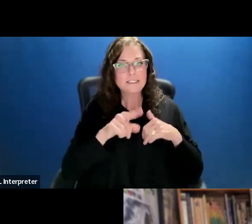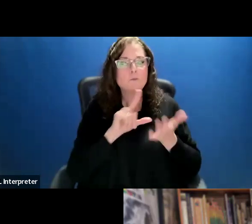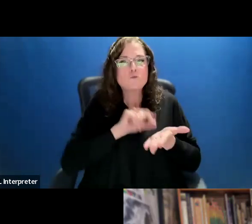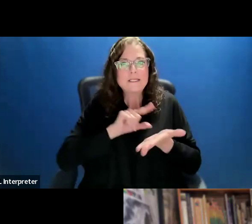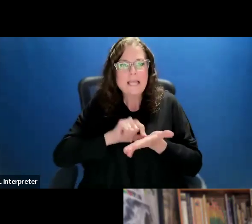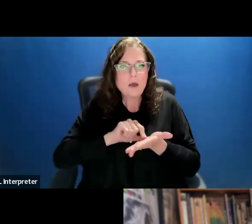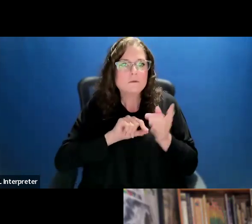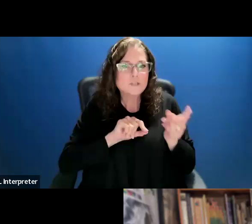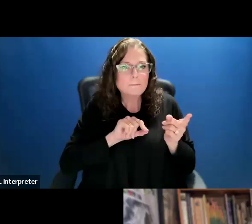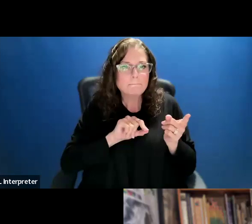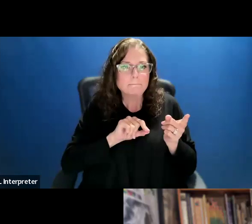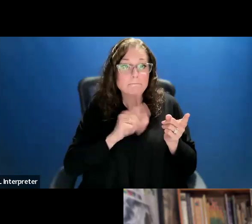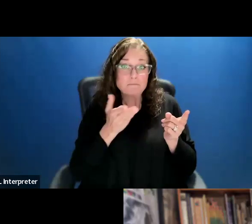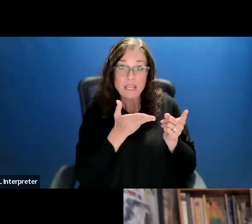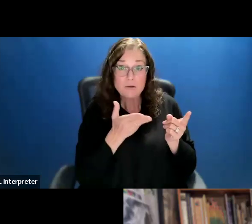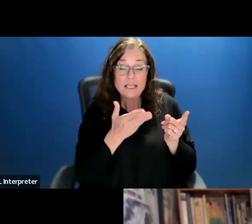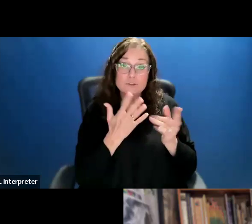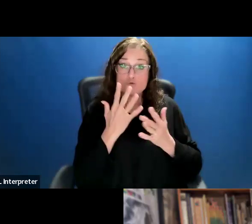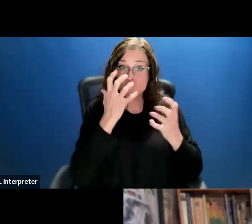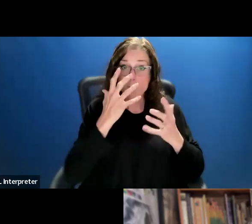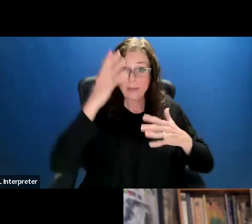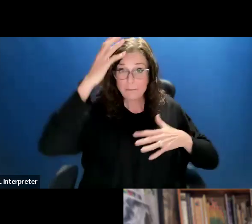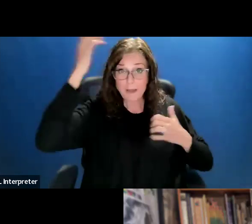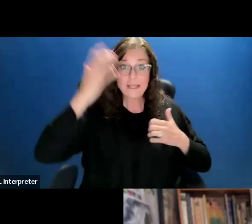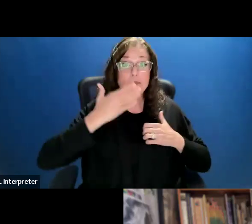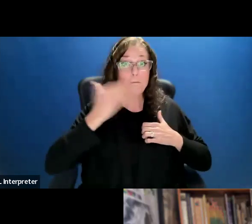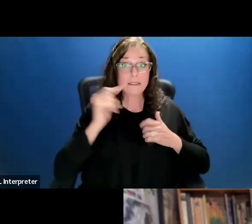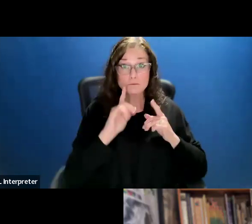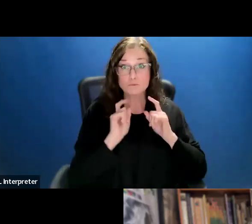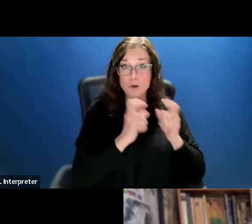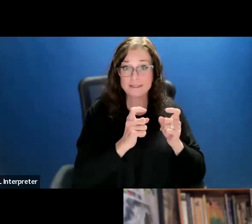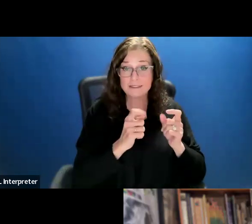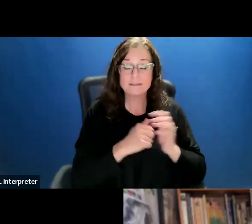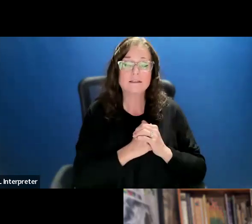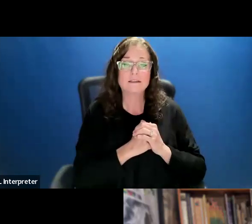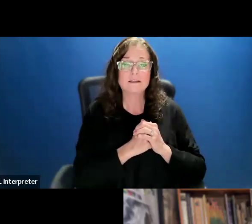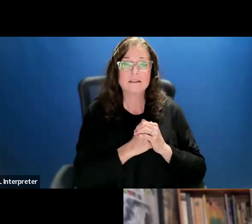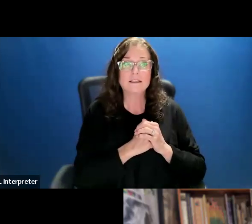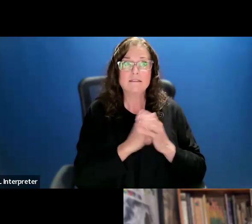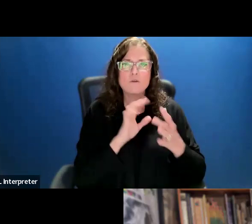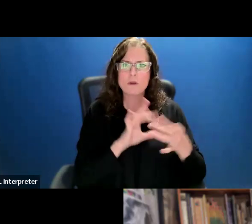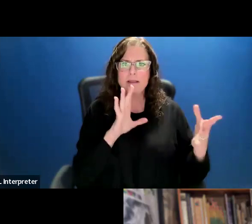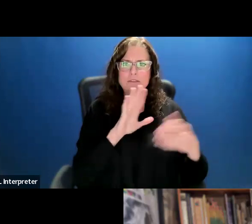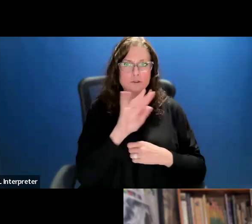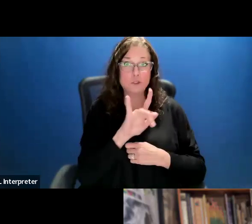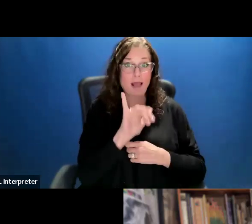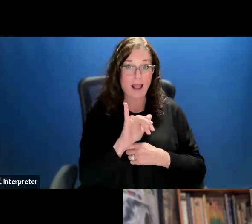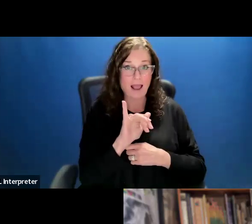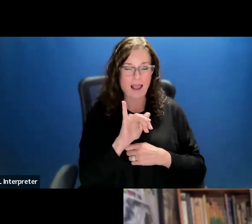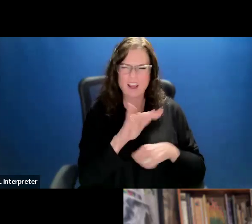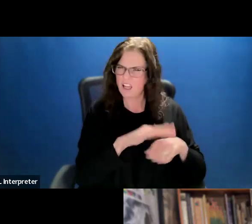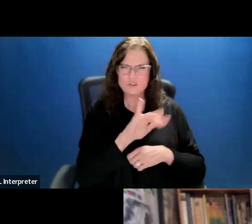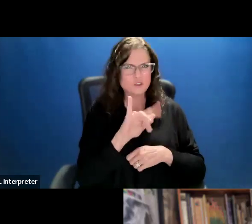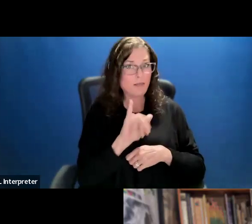printout. Here it is, Grumpy Monkey, the Best Present. That one's coming out in July, on